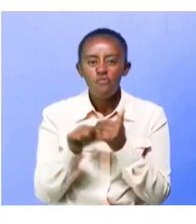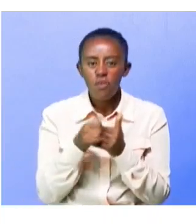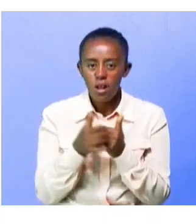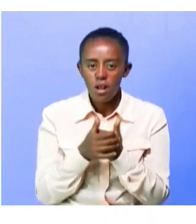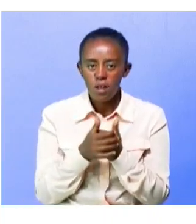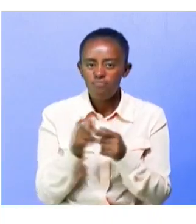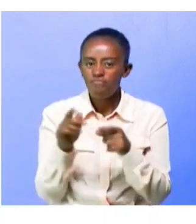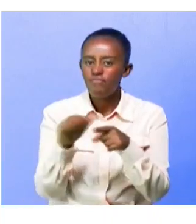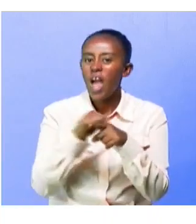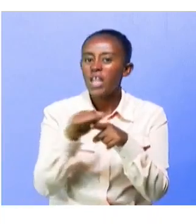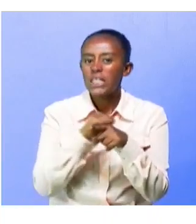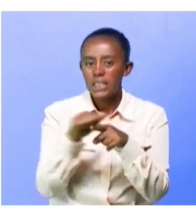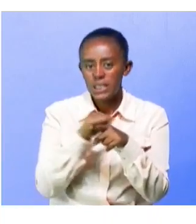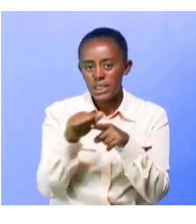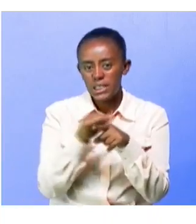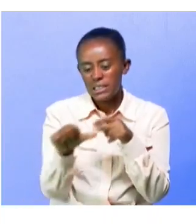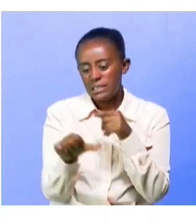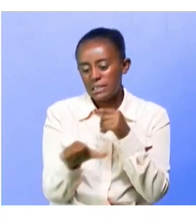practice.